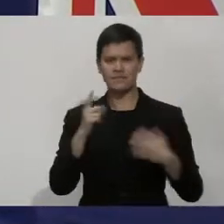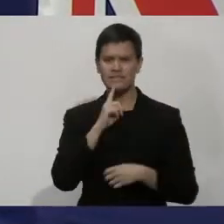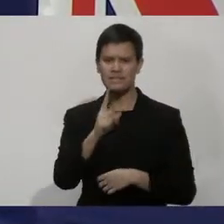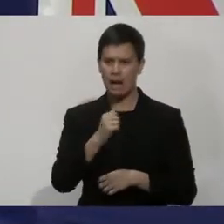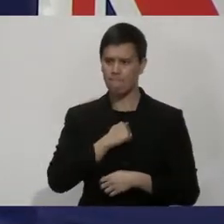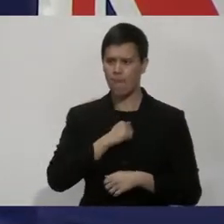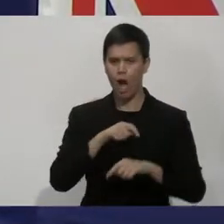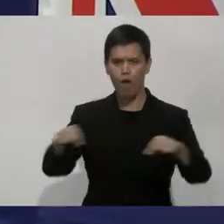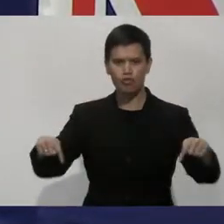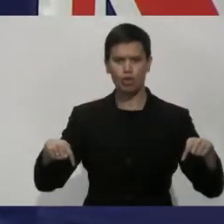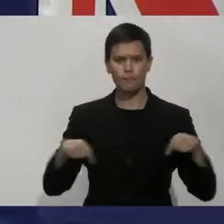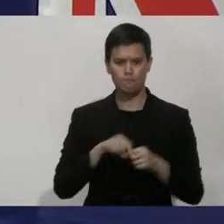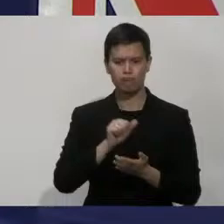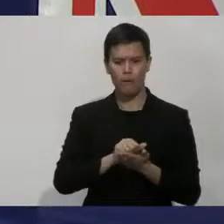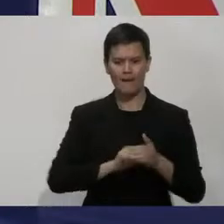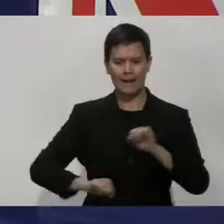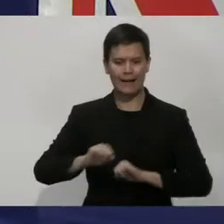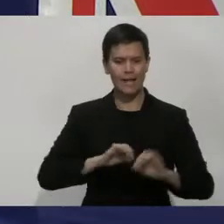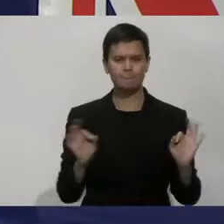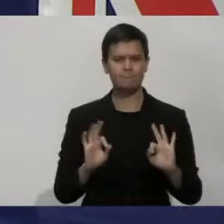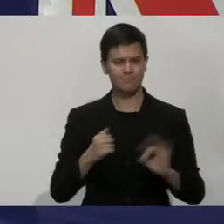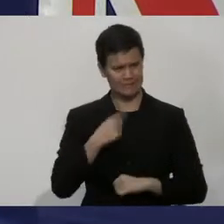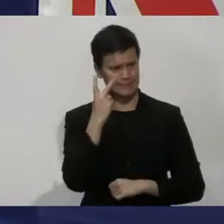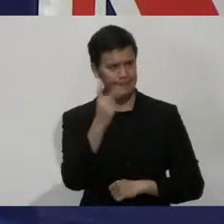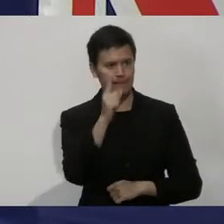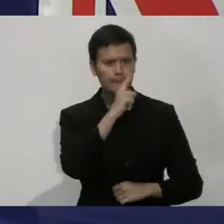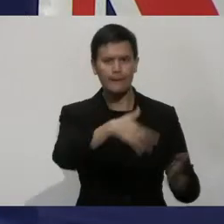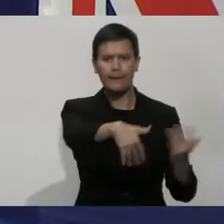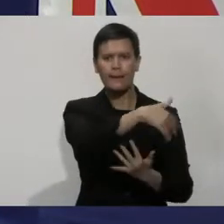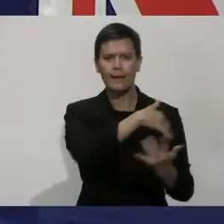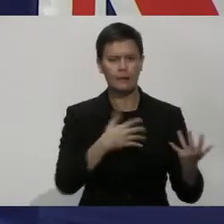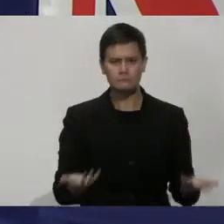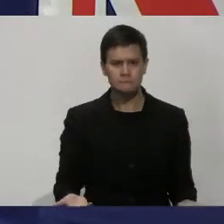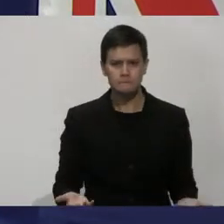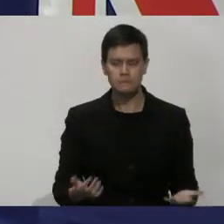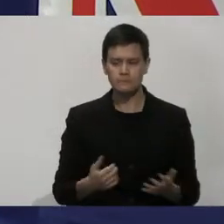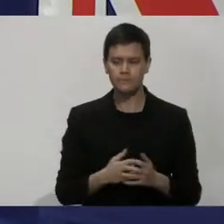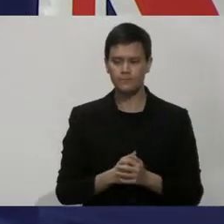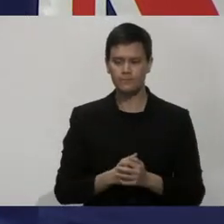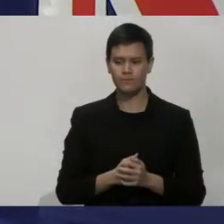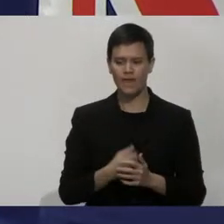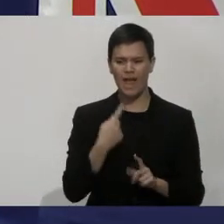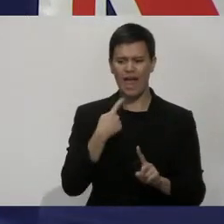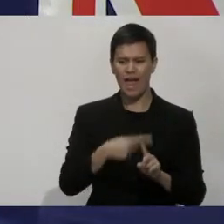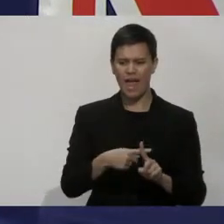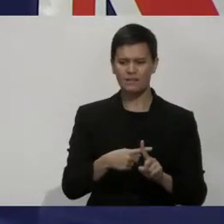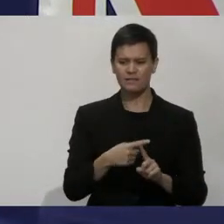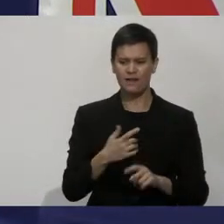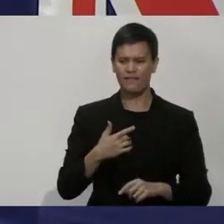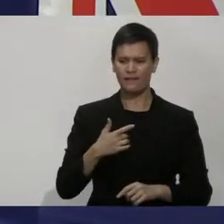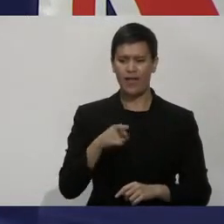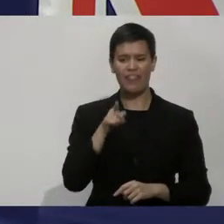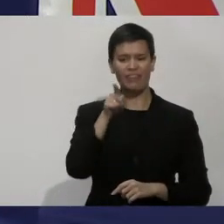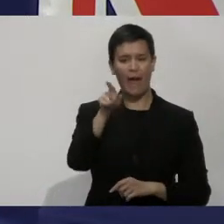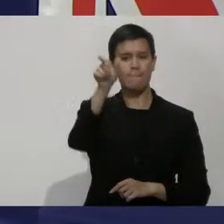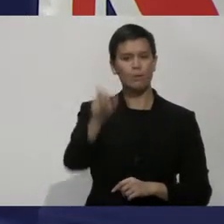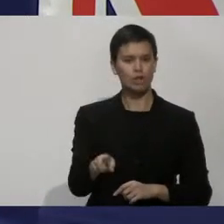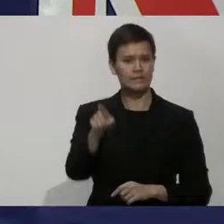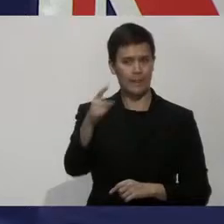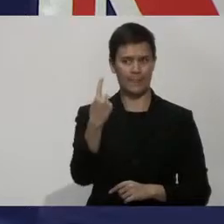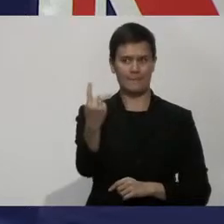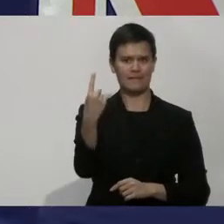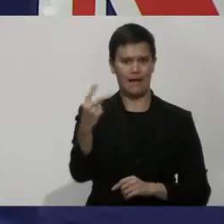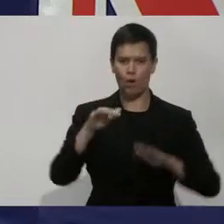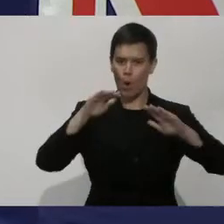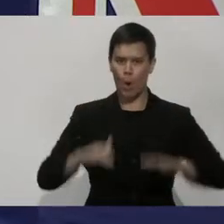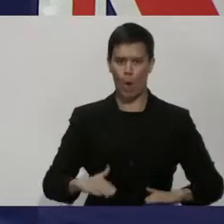guests, and how are you keeping immunocompromised people safe in managed isolation? Well, I'll speak to the latter